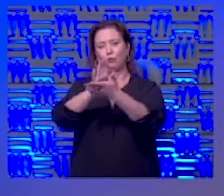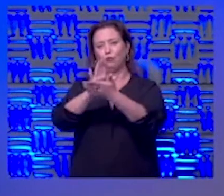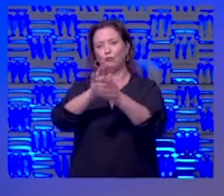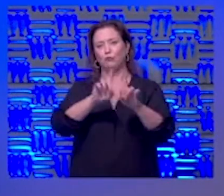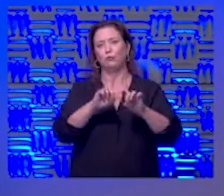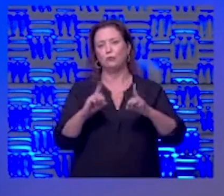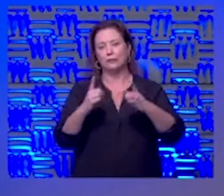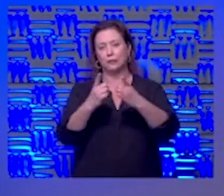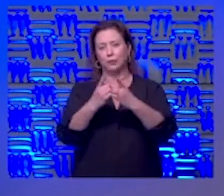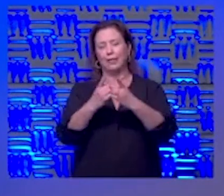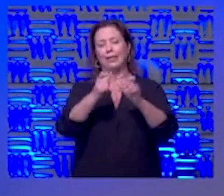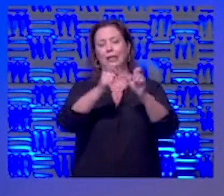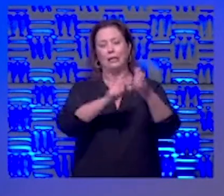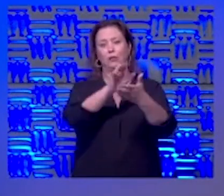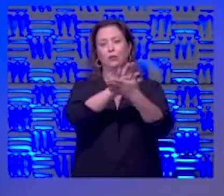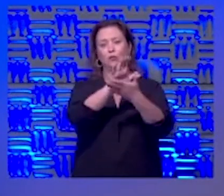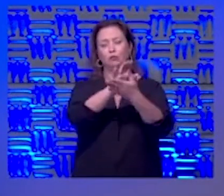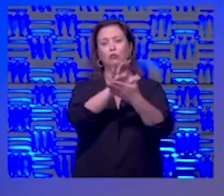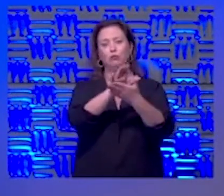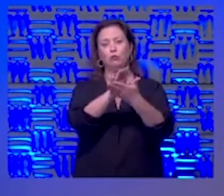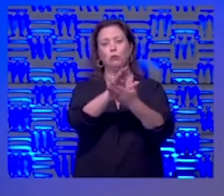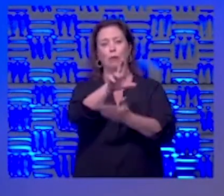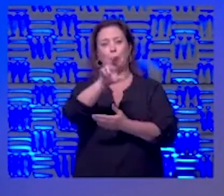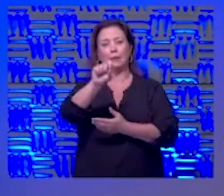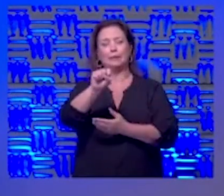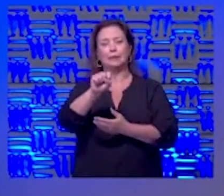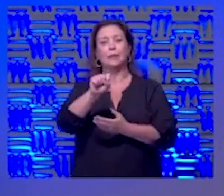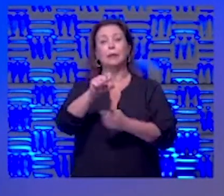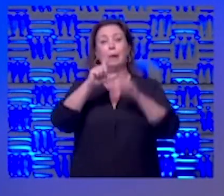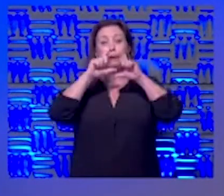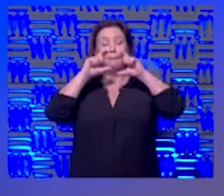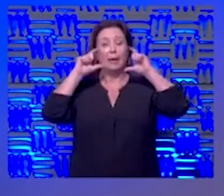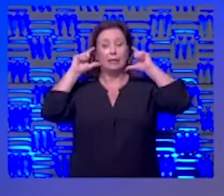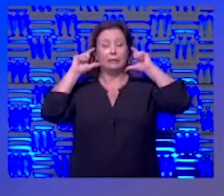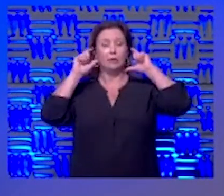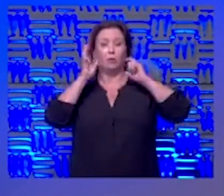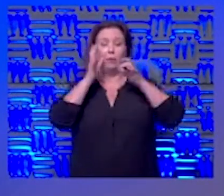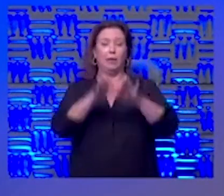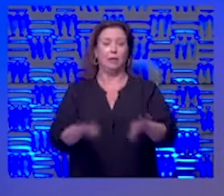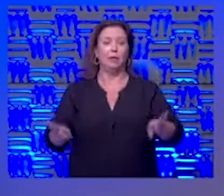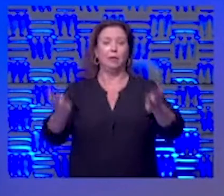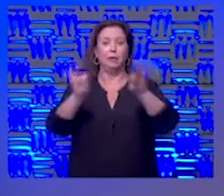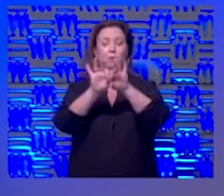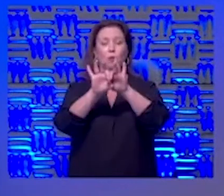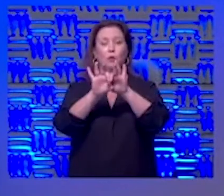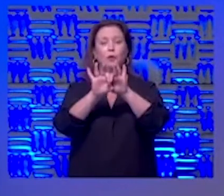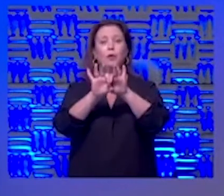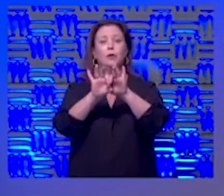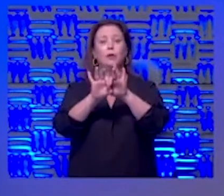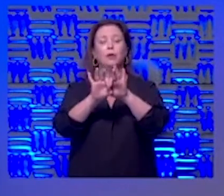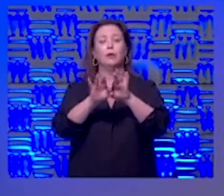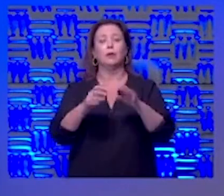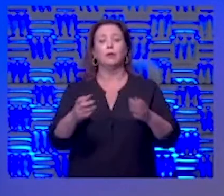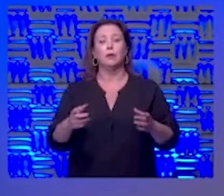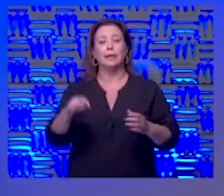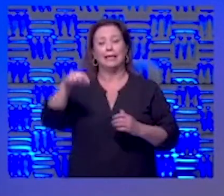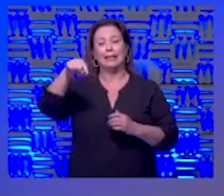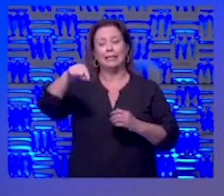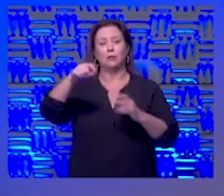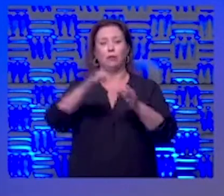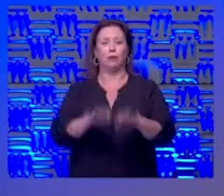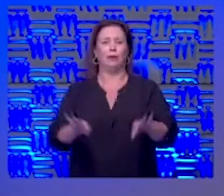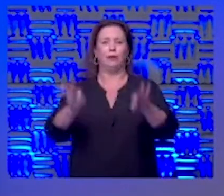each school that is having the buses. But masks are going to be vitally important for this, because these are a